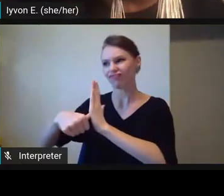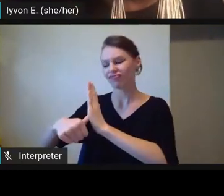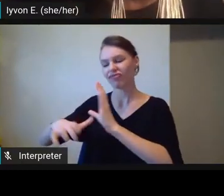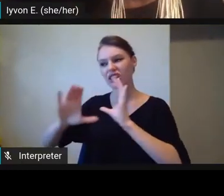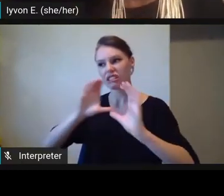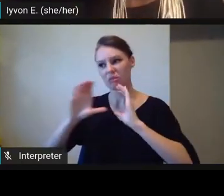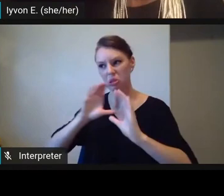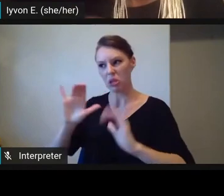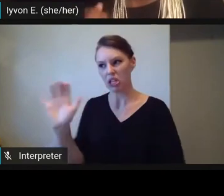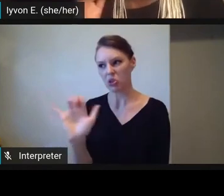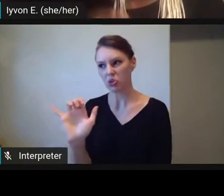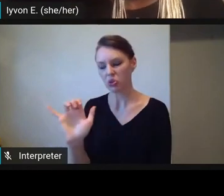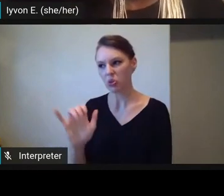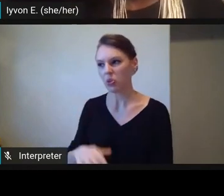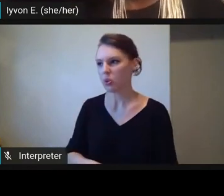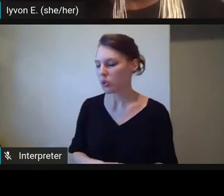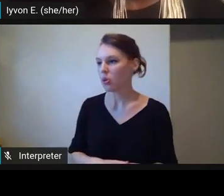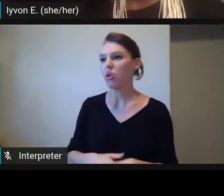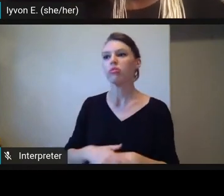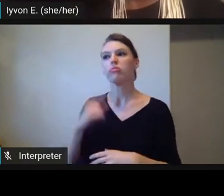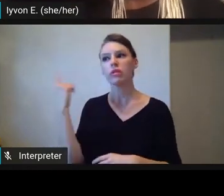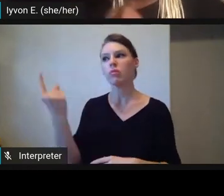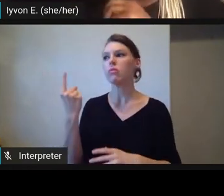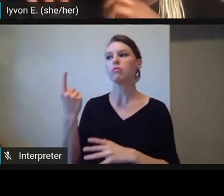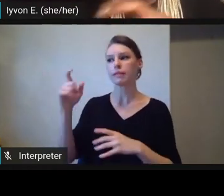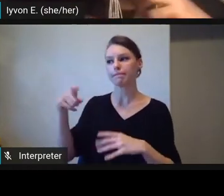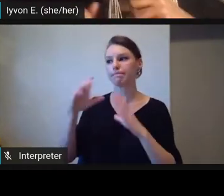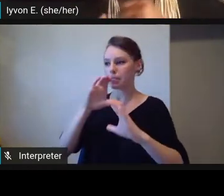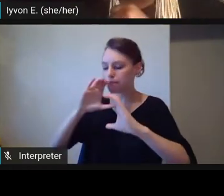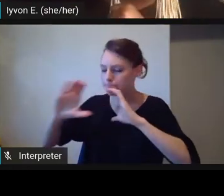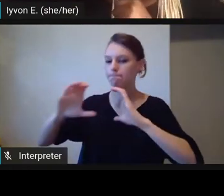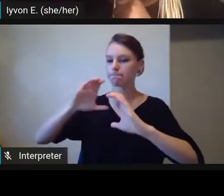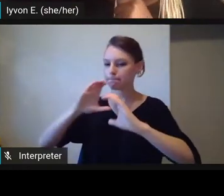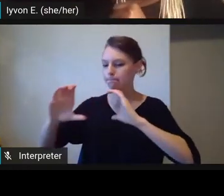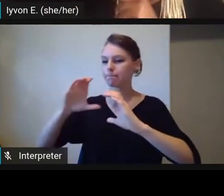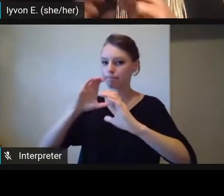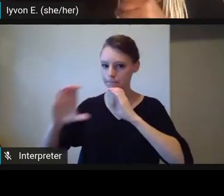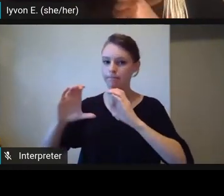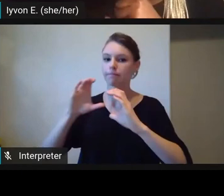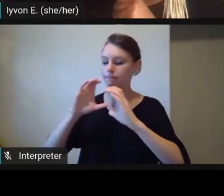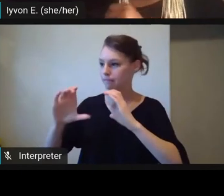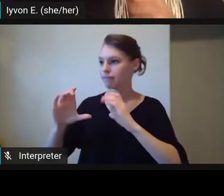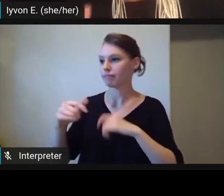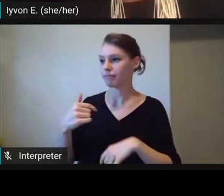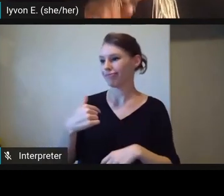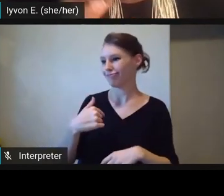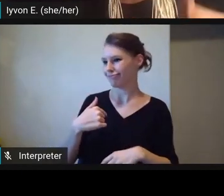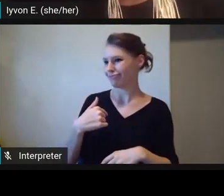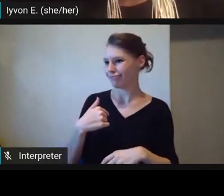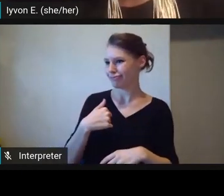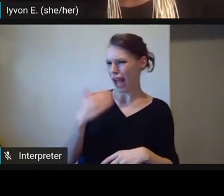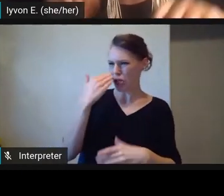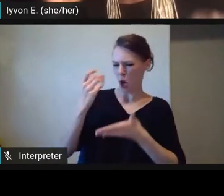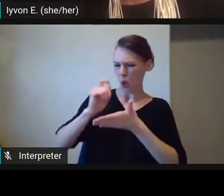communication. Like just always communicating with people. Parsnip, as soon as I know who the playwrights are and I've programmed them, I